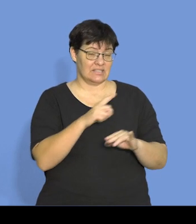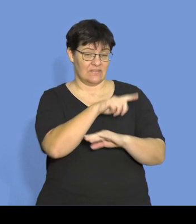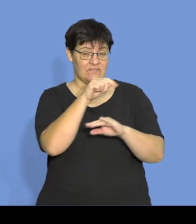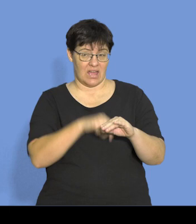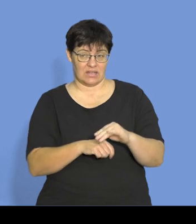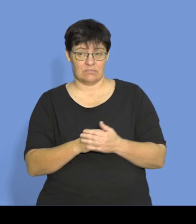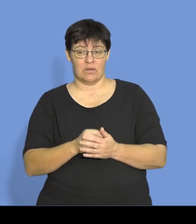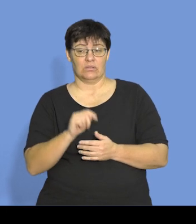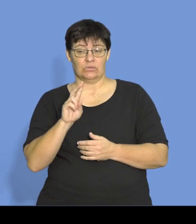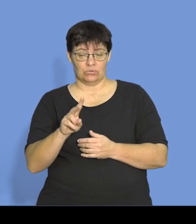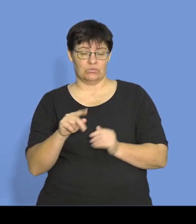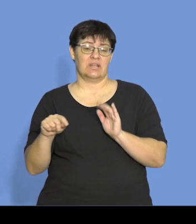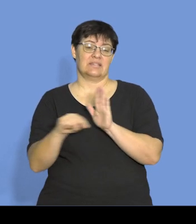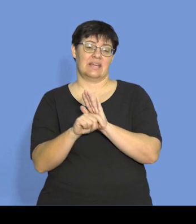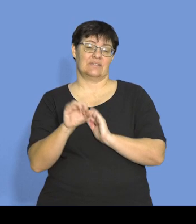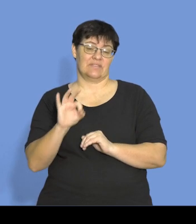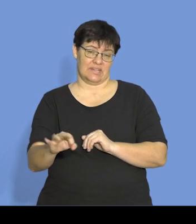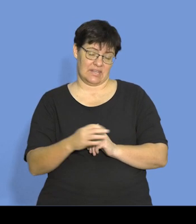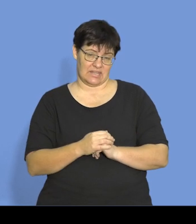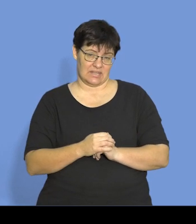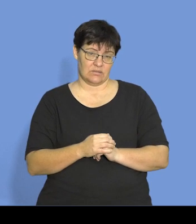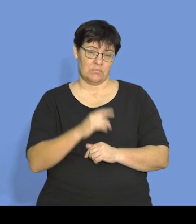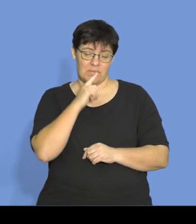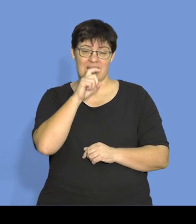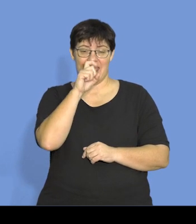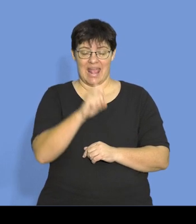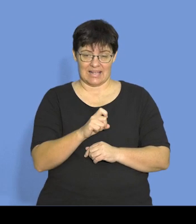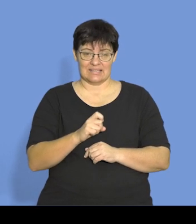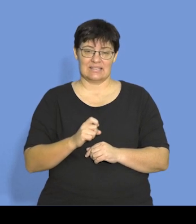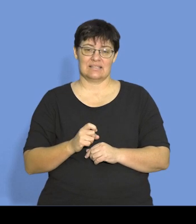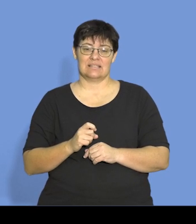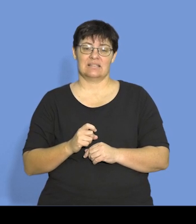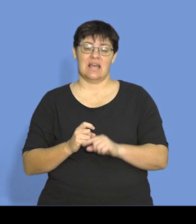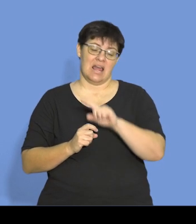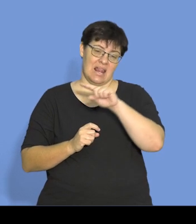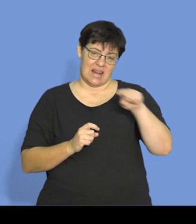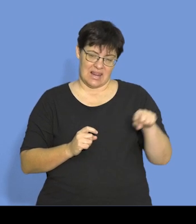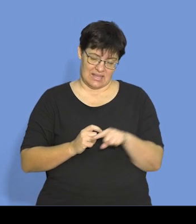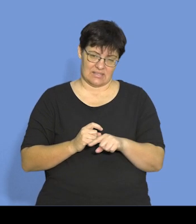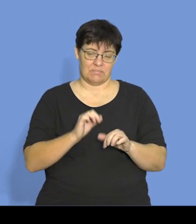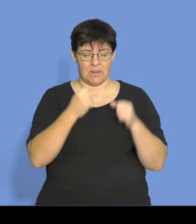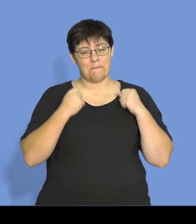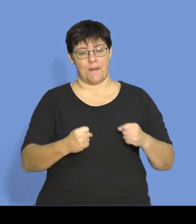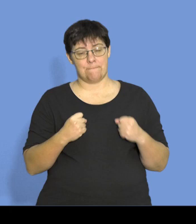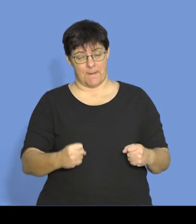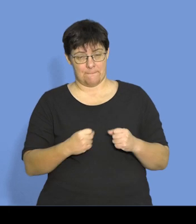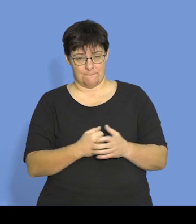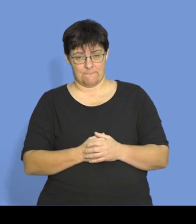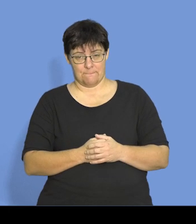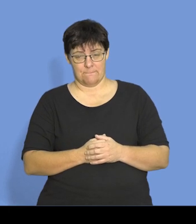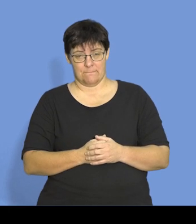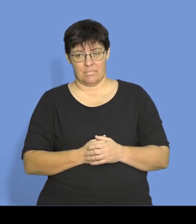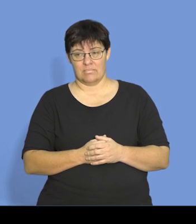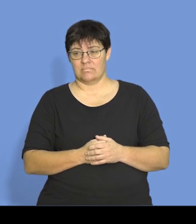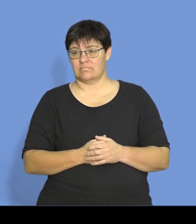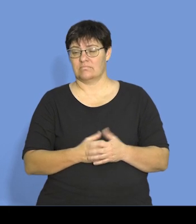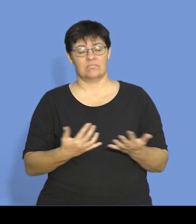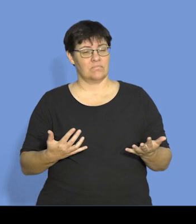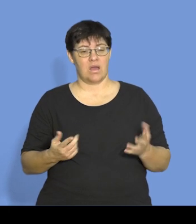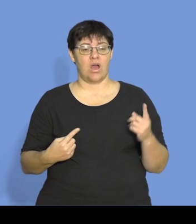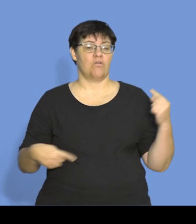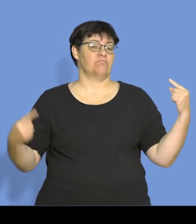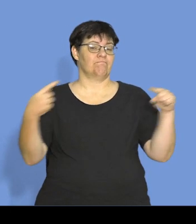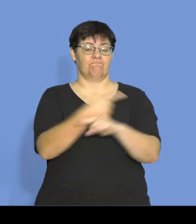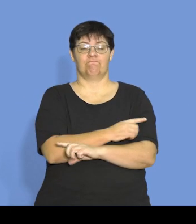which will give me -3. Then my x is less than -3. It still remains. So the inequality is